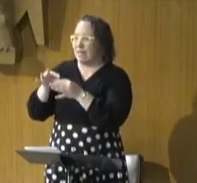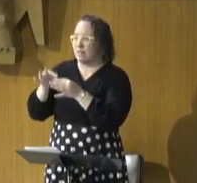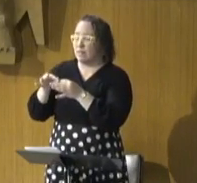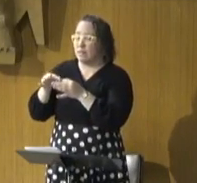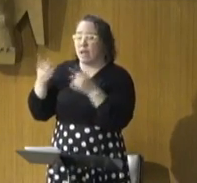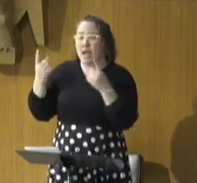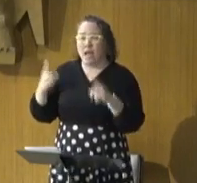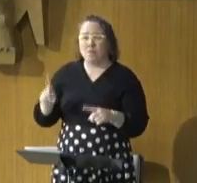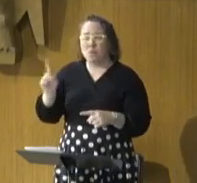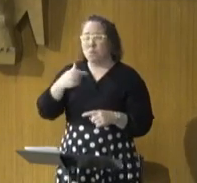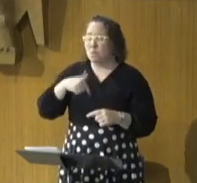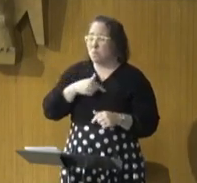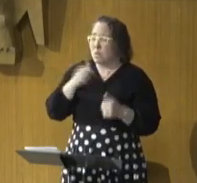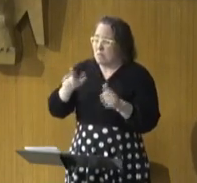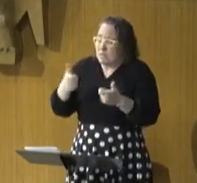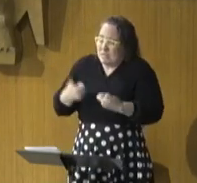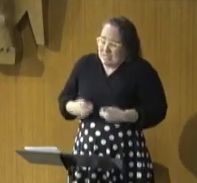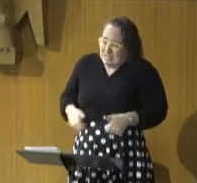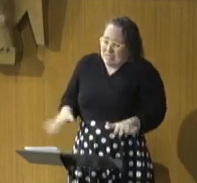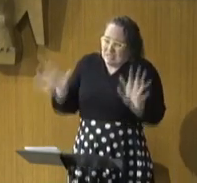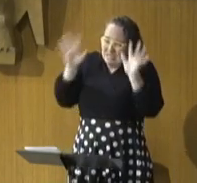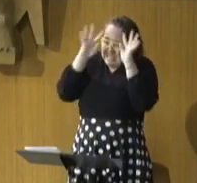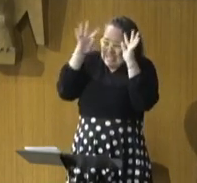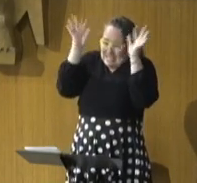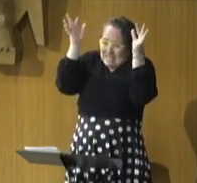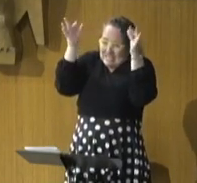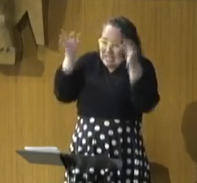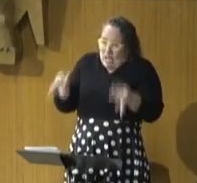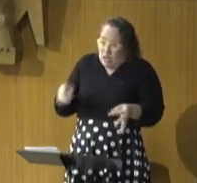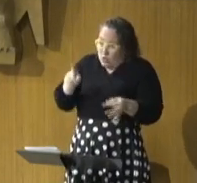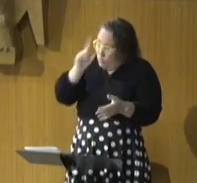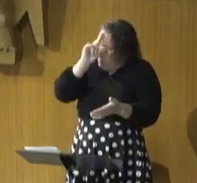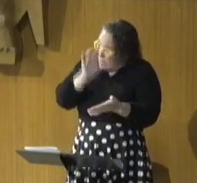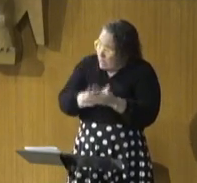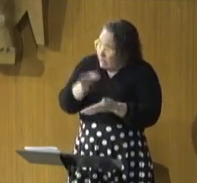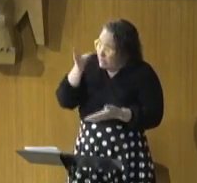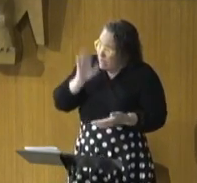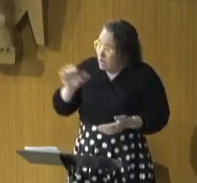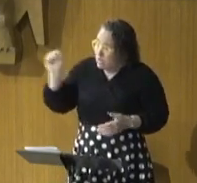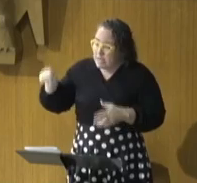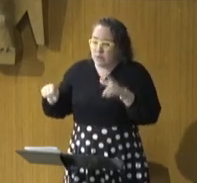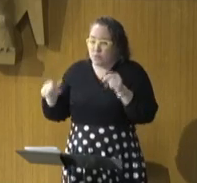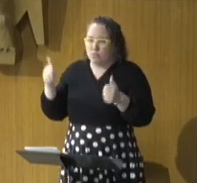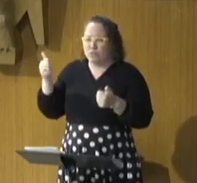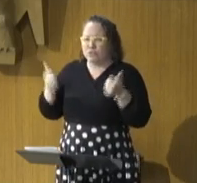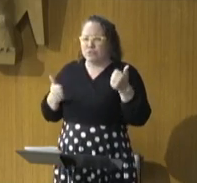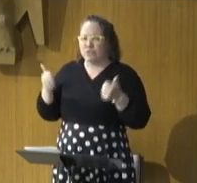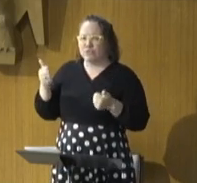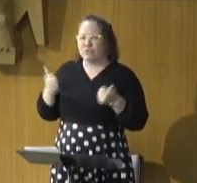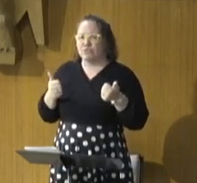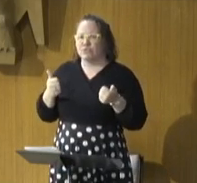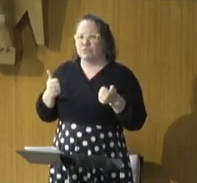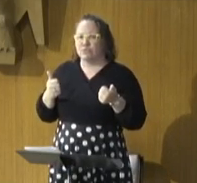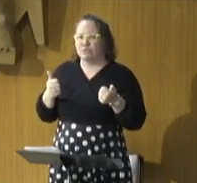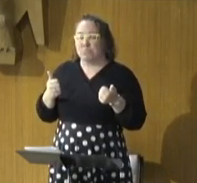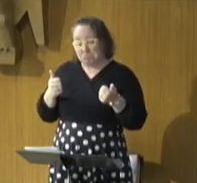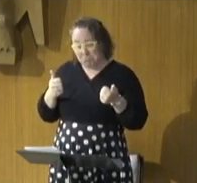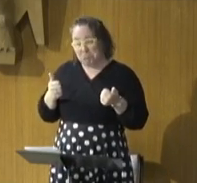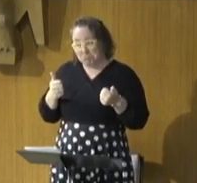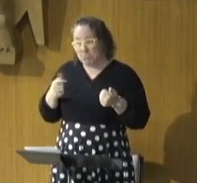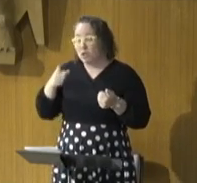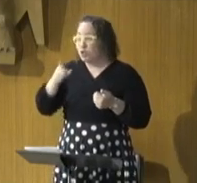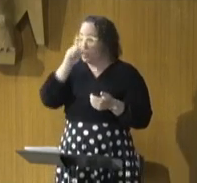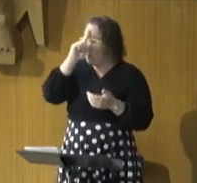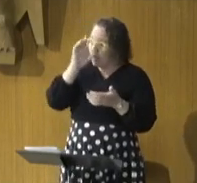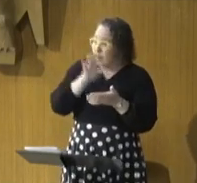all on the table and make a decision. Do you believe in God or not? And more specifically, do you believe that